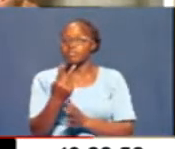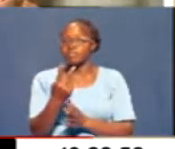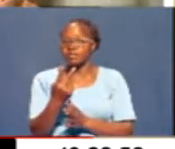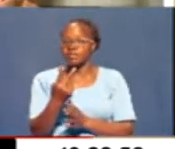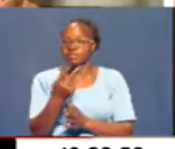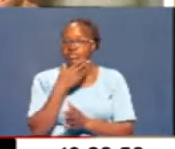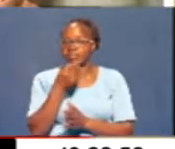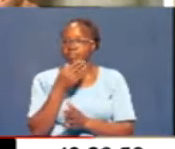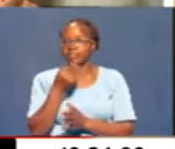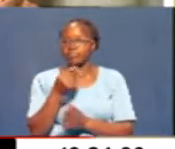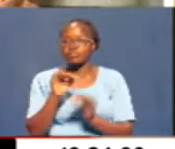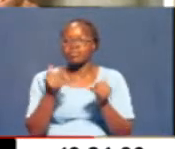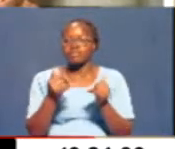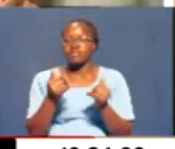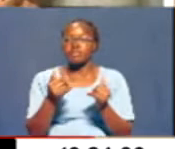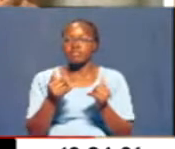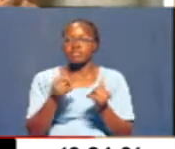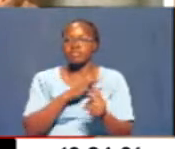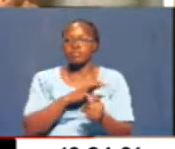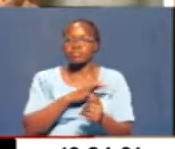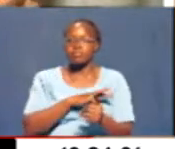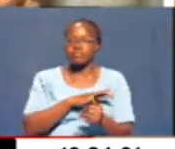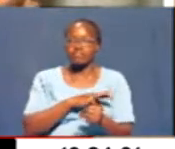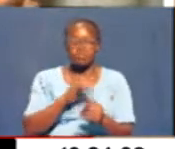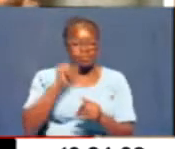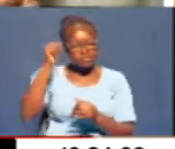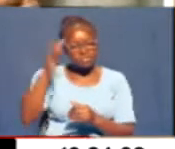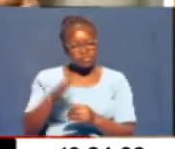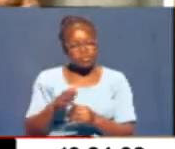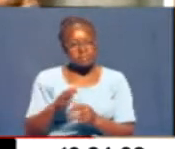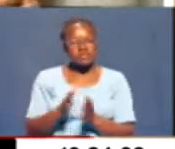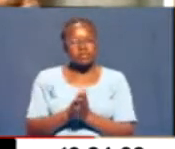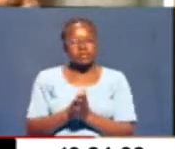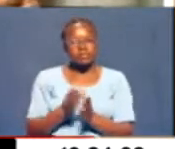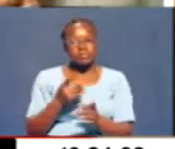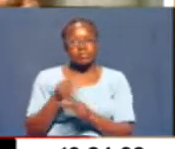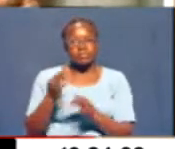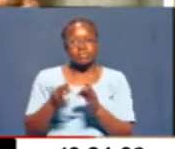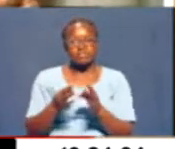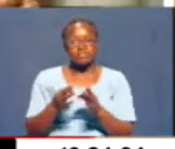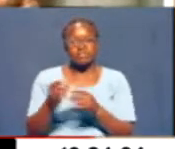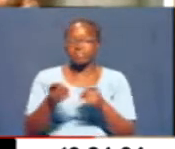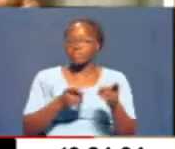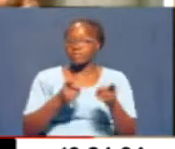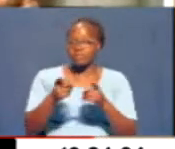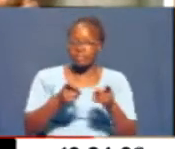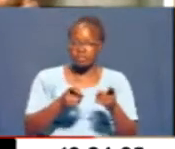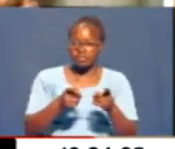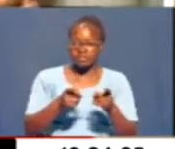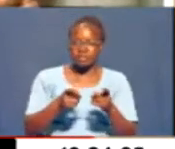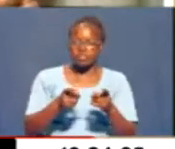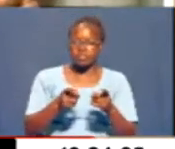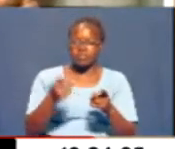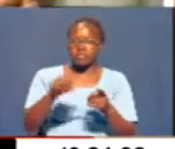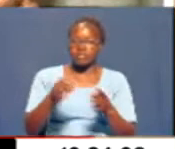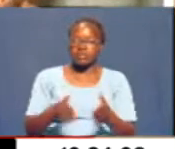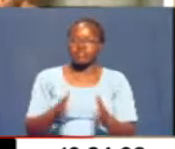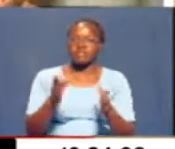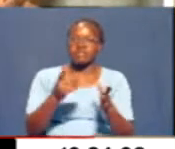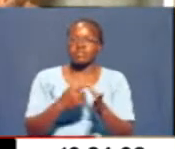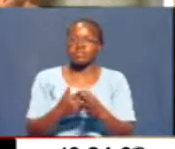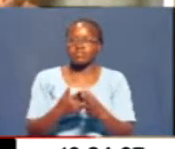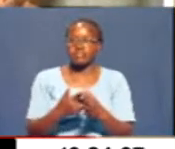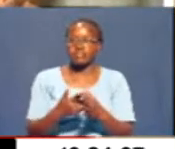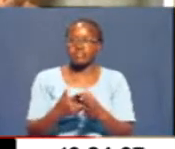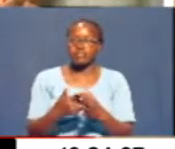that kind of new trend stands to benefit the politicians in the fullness of time. But if this will be regulated or curtailed in any way, that is a matter